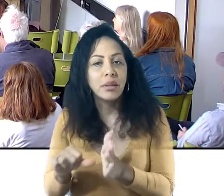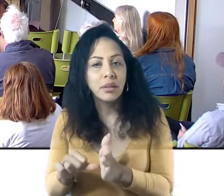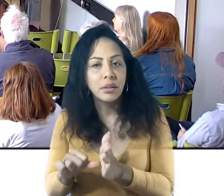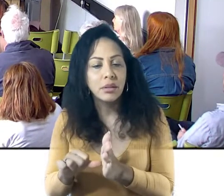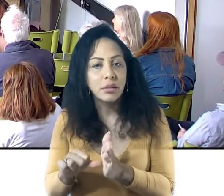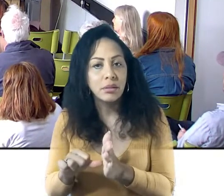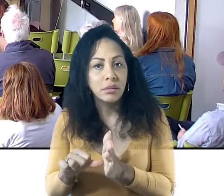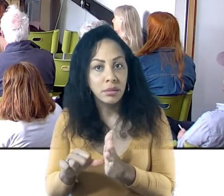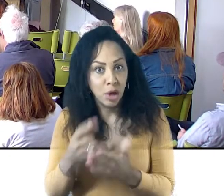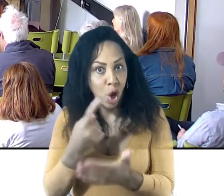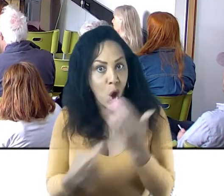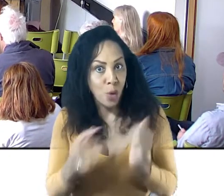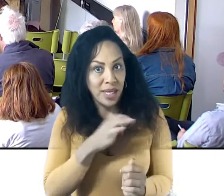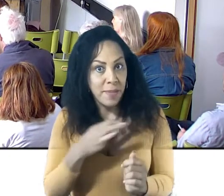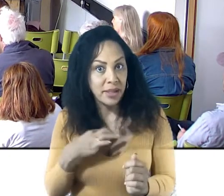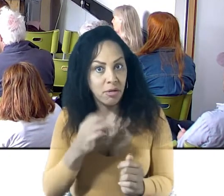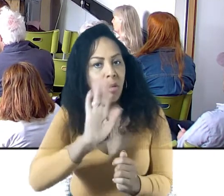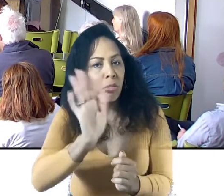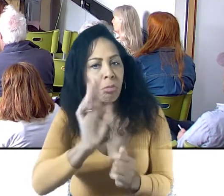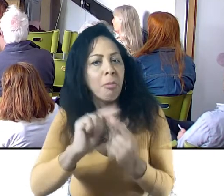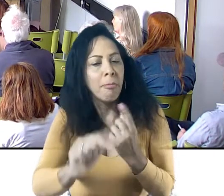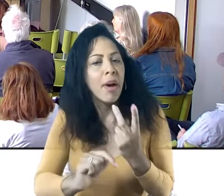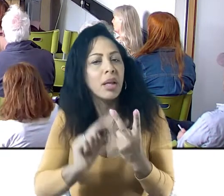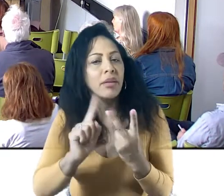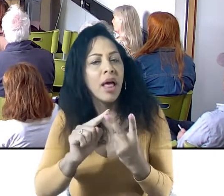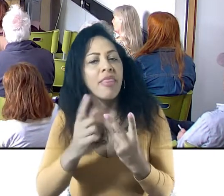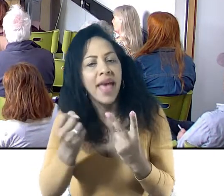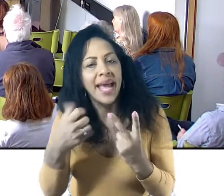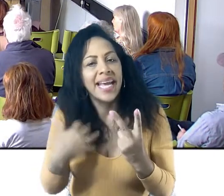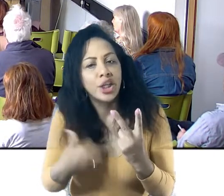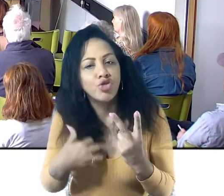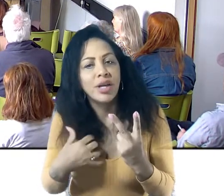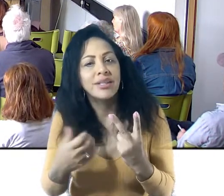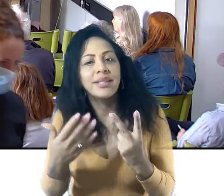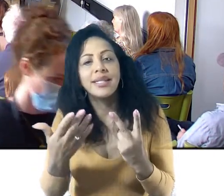big interest in everything to do with